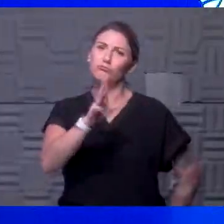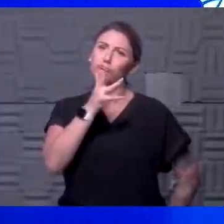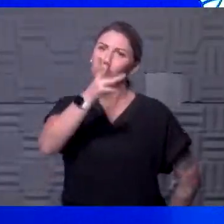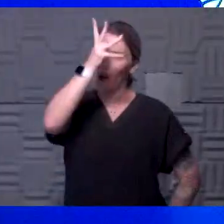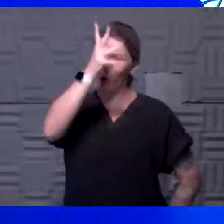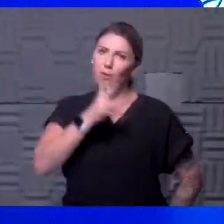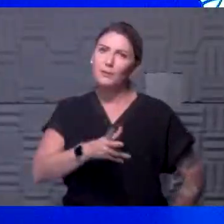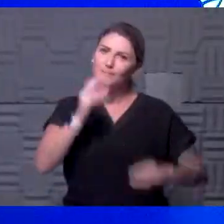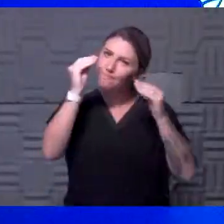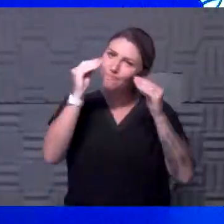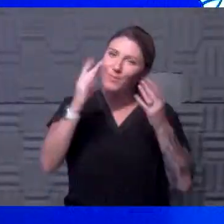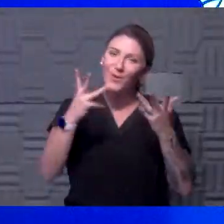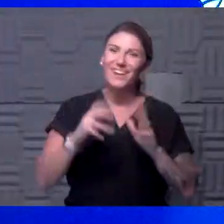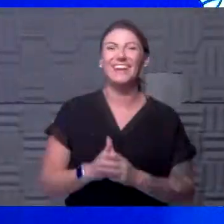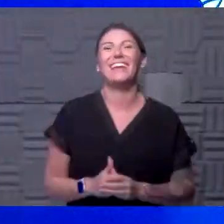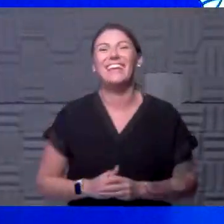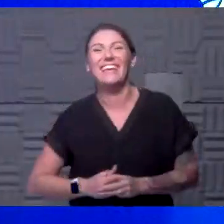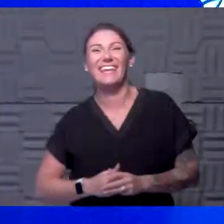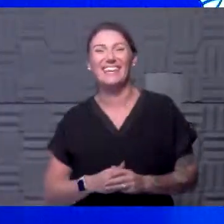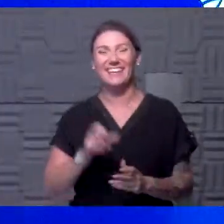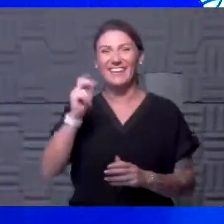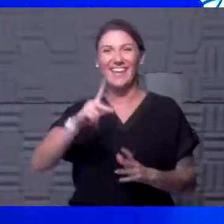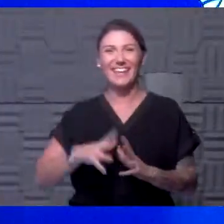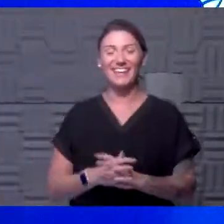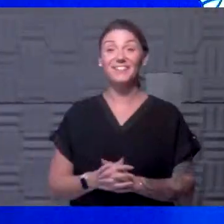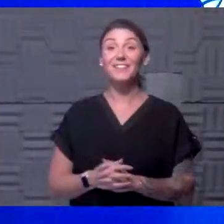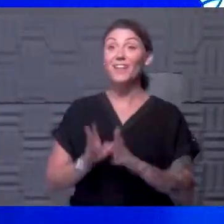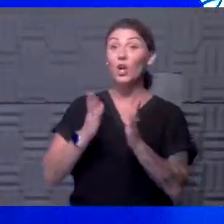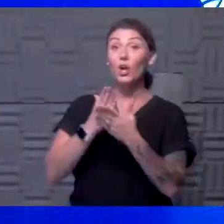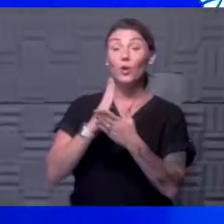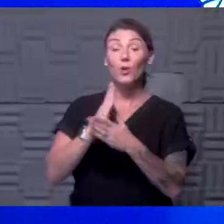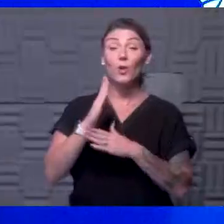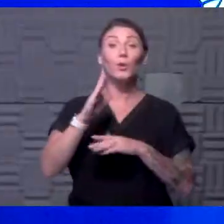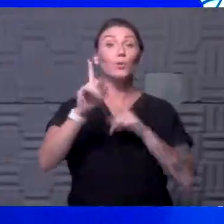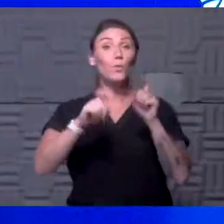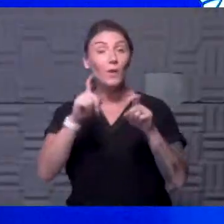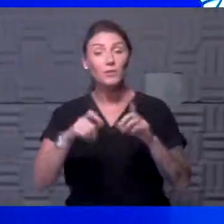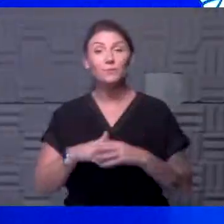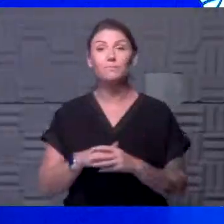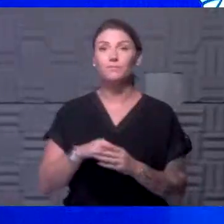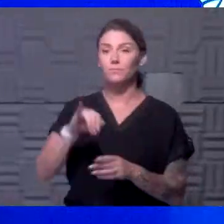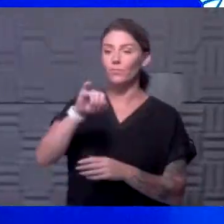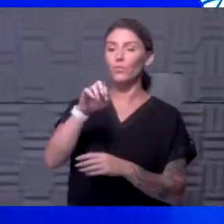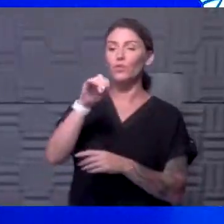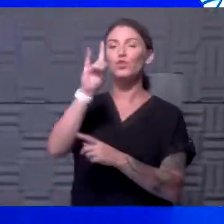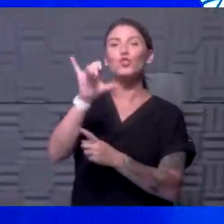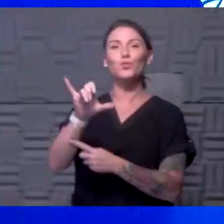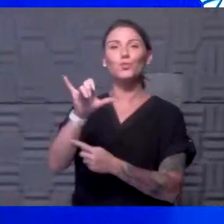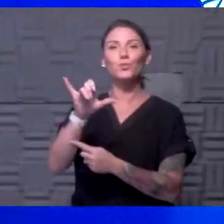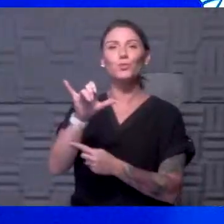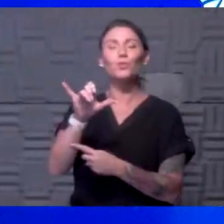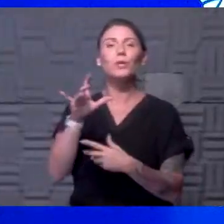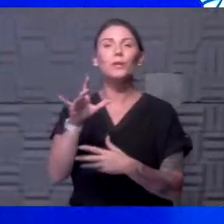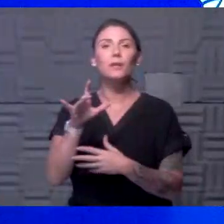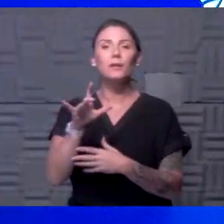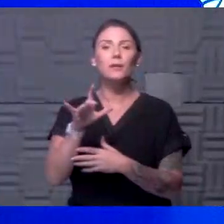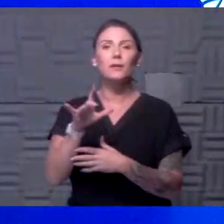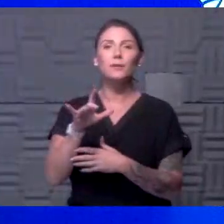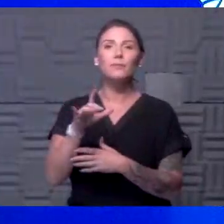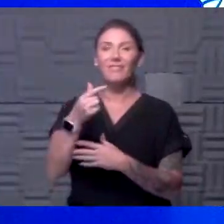things too. Okay. All right, we have questions. Judy wants to know that the